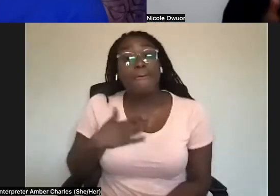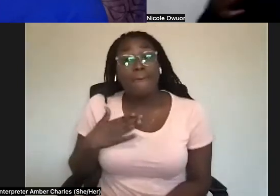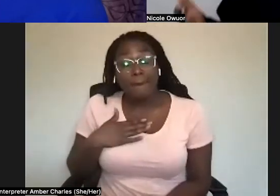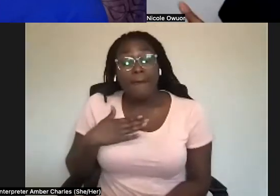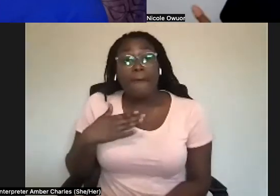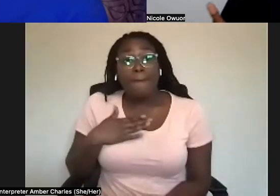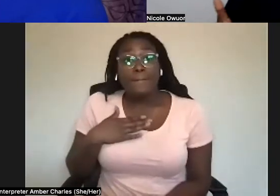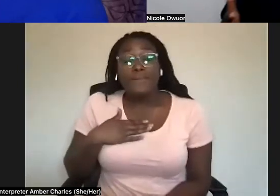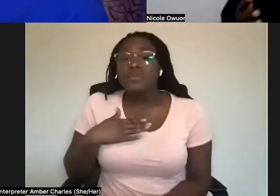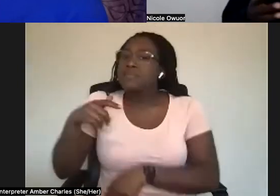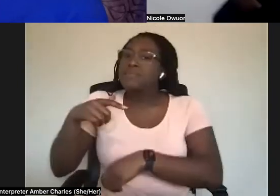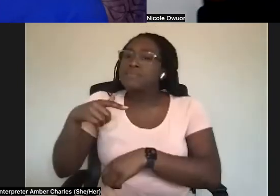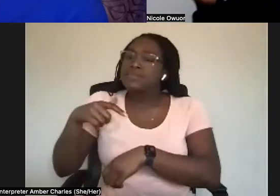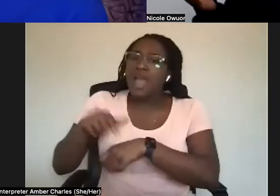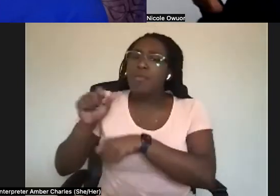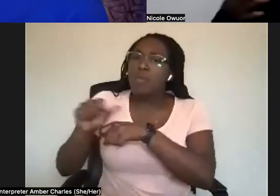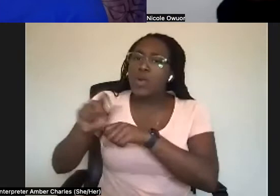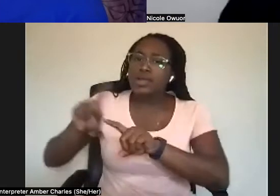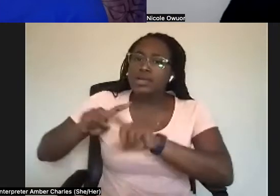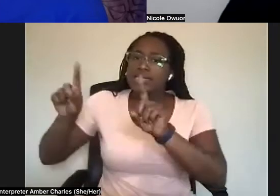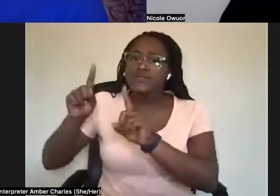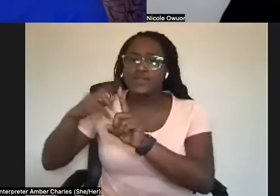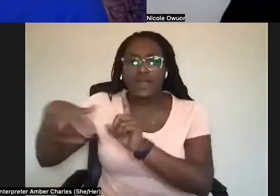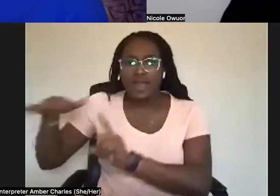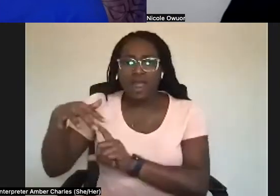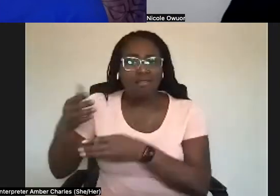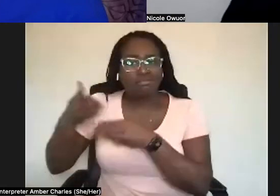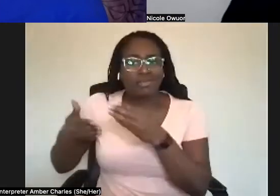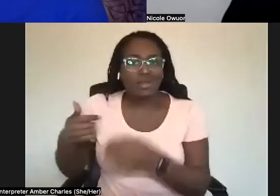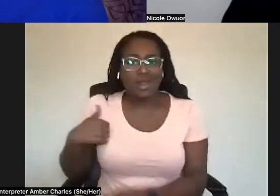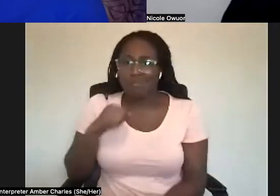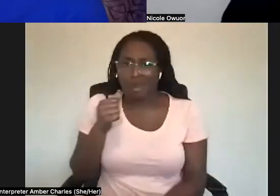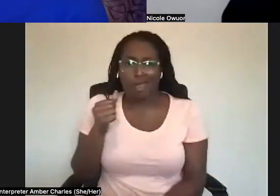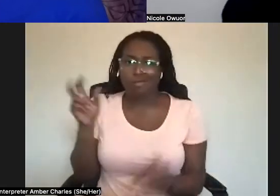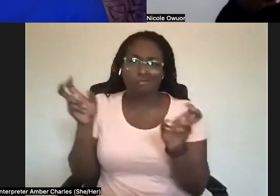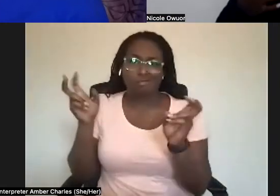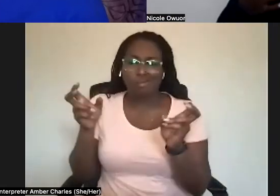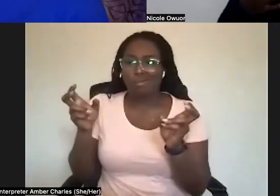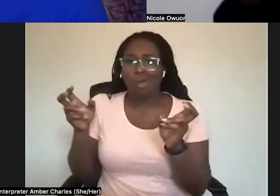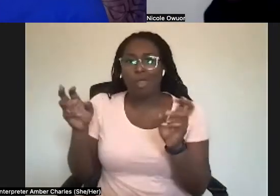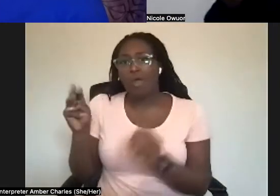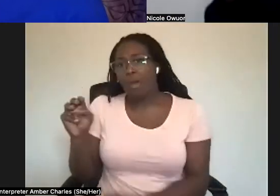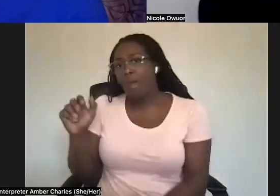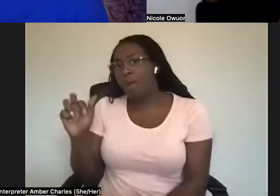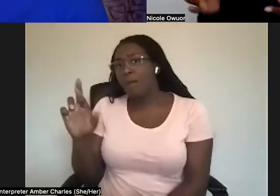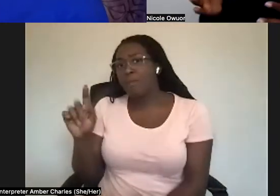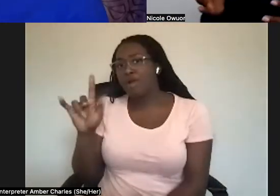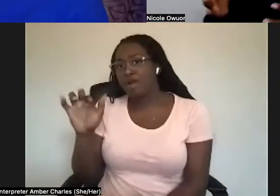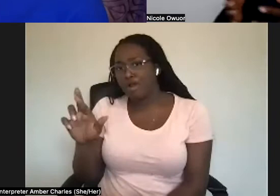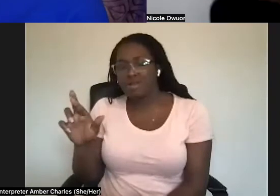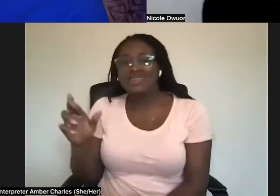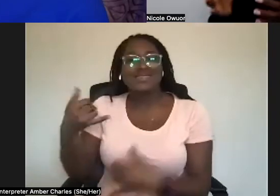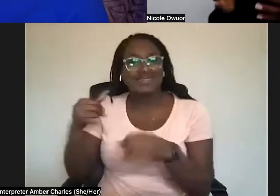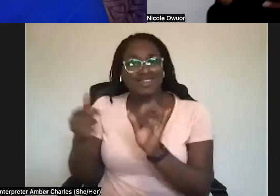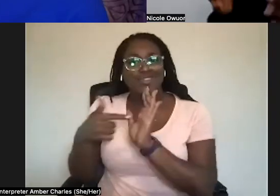different environments ended, I was not going to be the martyr. It still set a precedent